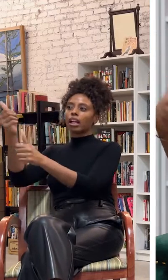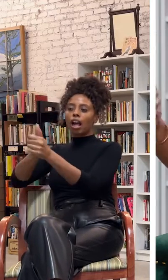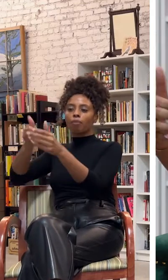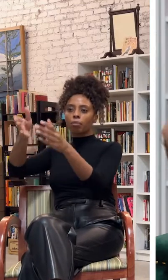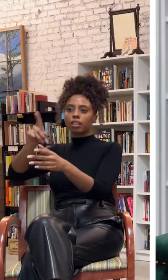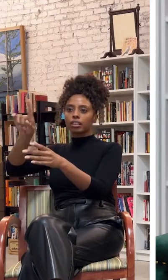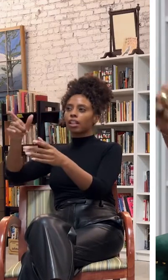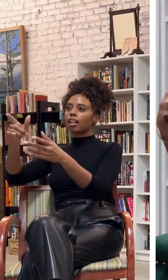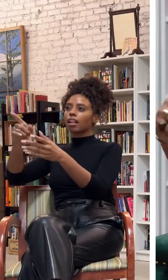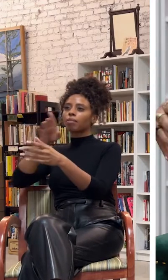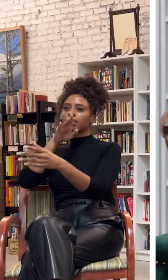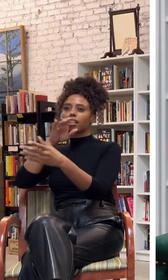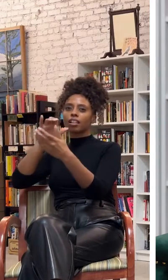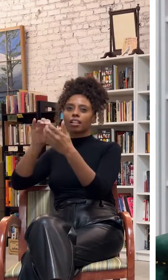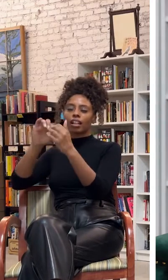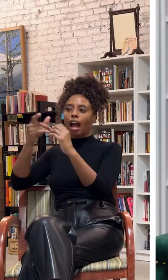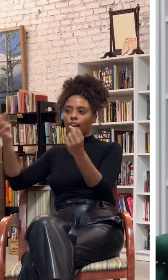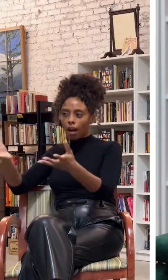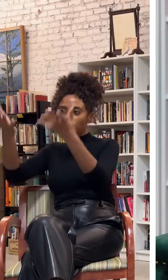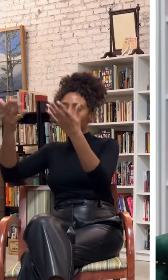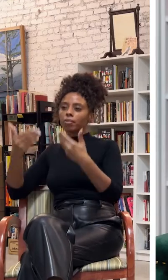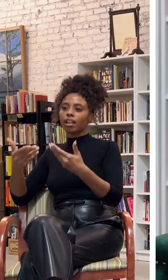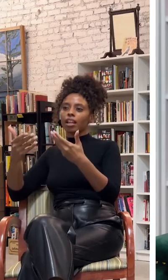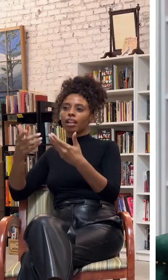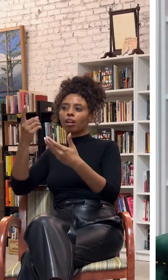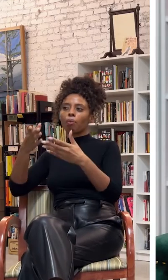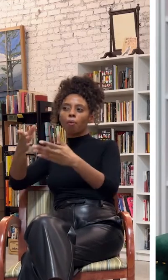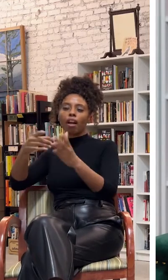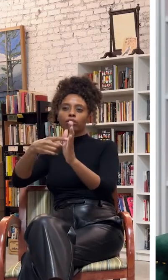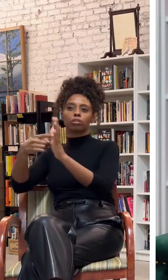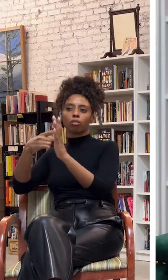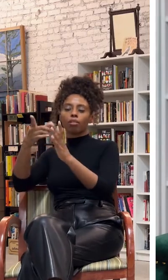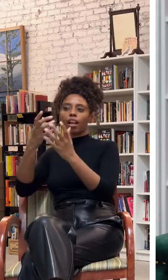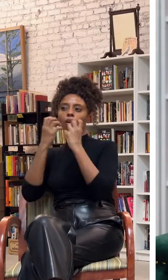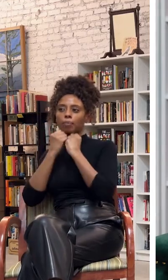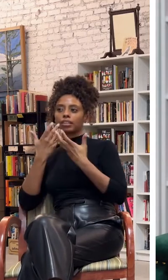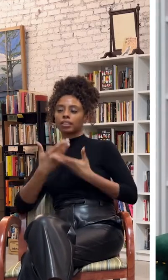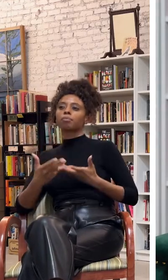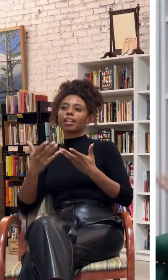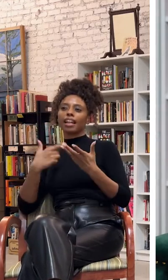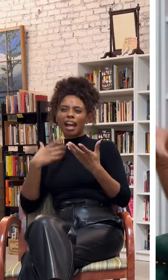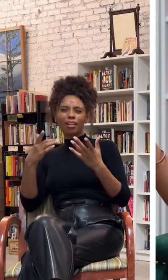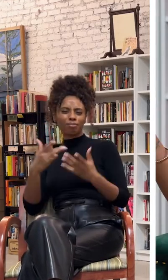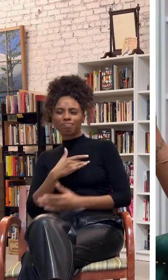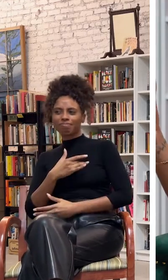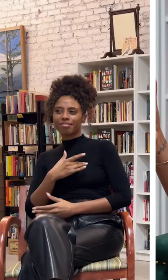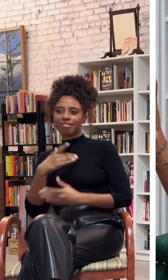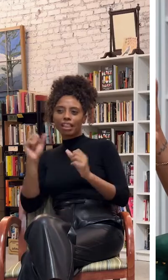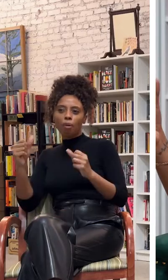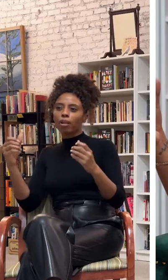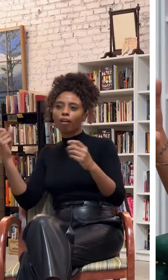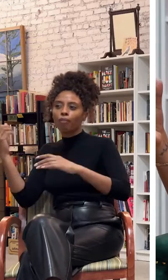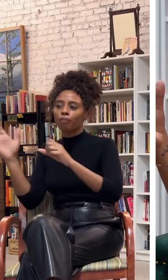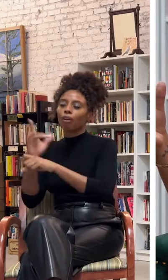you uplift me, or what are the ways I appreciate you? And that was really touching to take the time to, it could have been a whole day about young